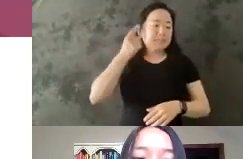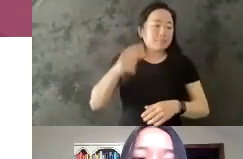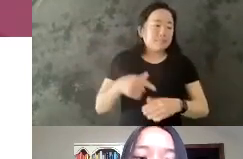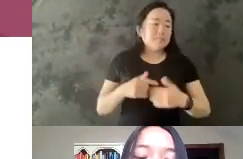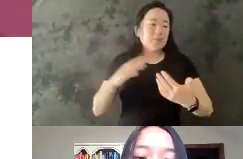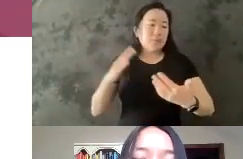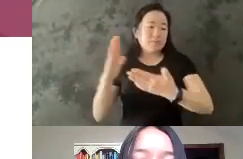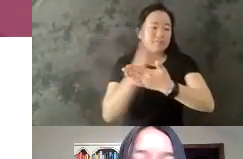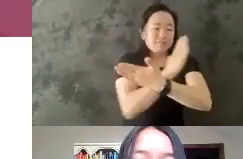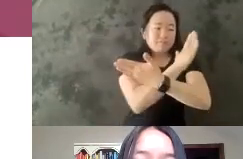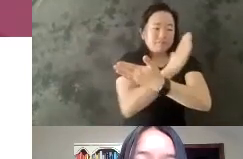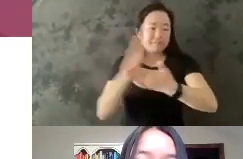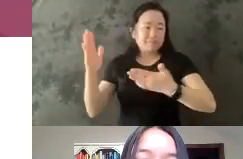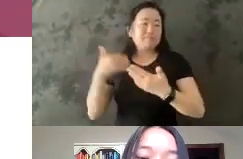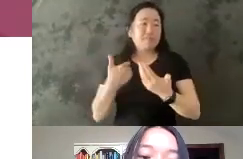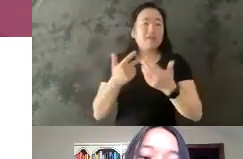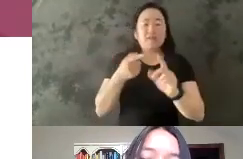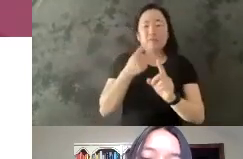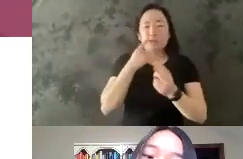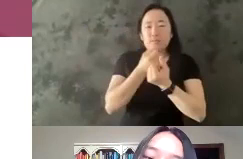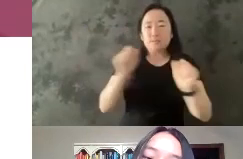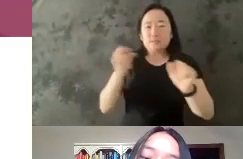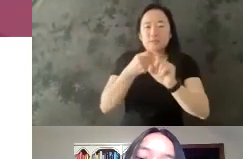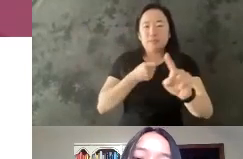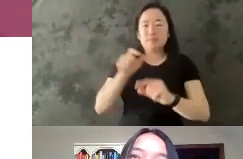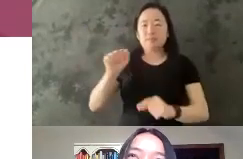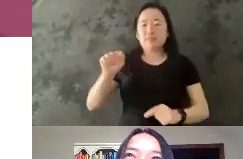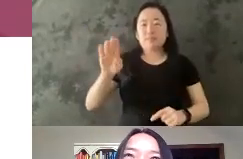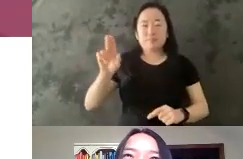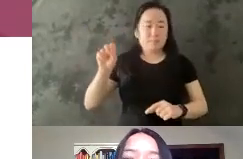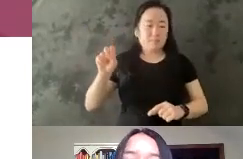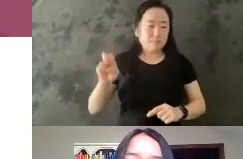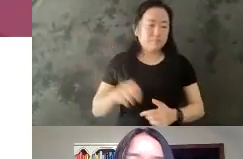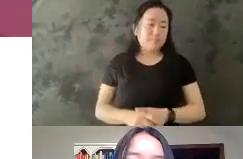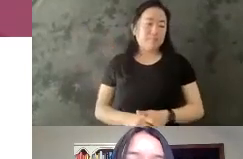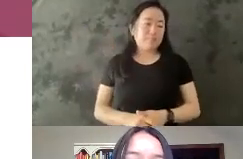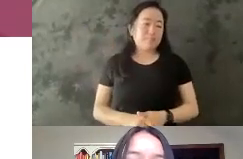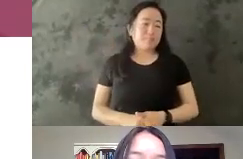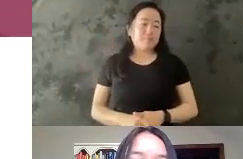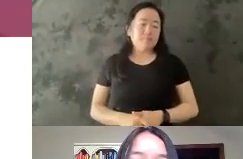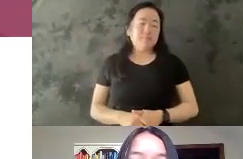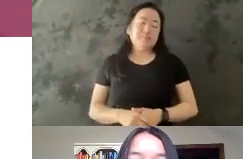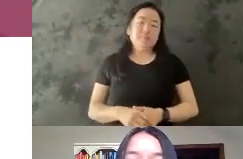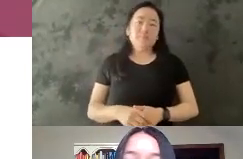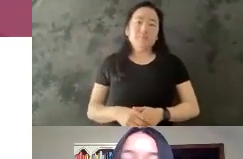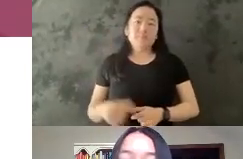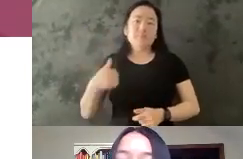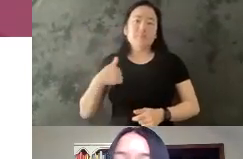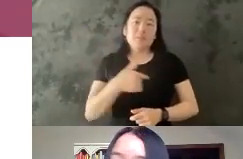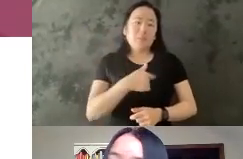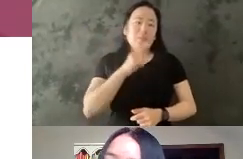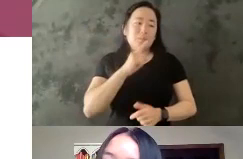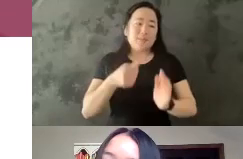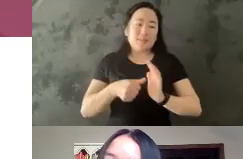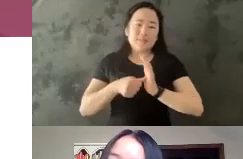kind of see our continuum of safety, and we're very kind of emphasizing generational healing